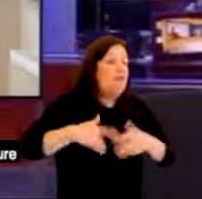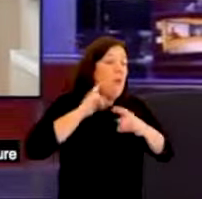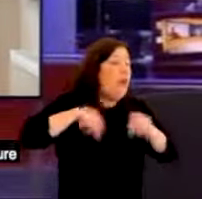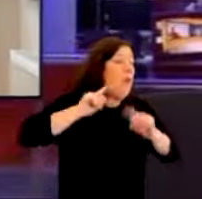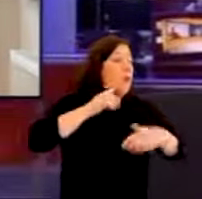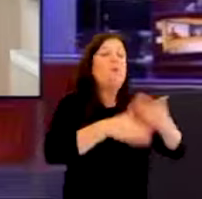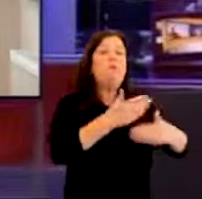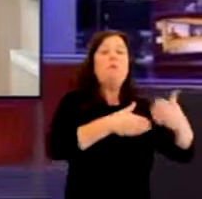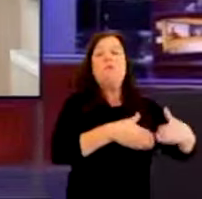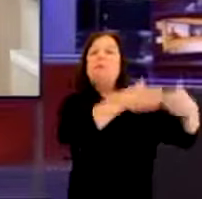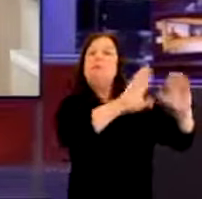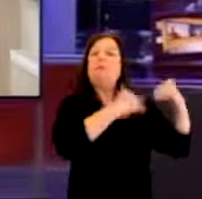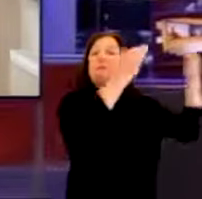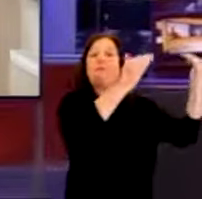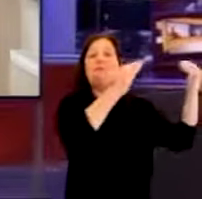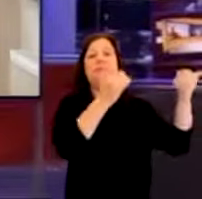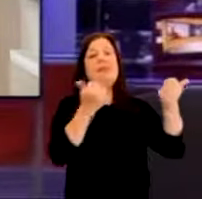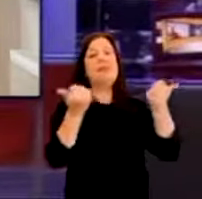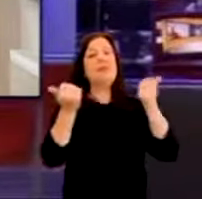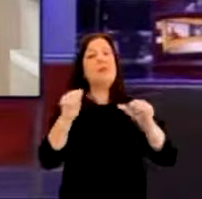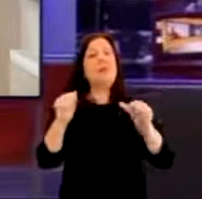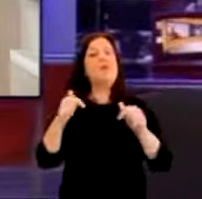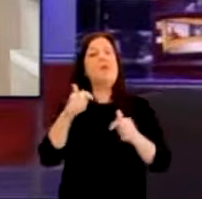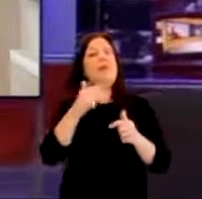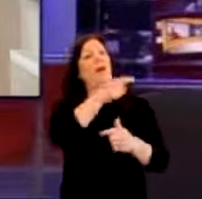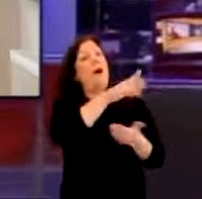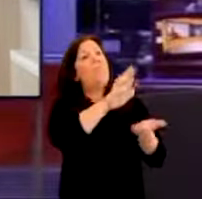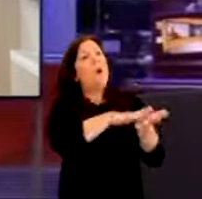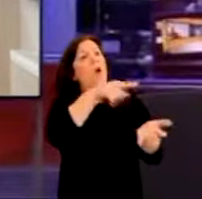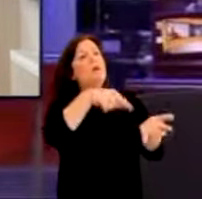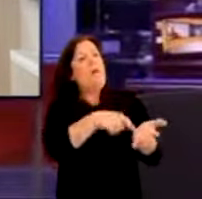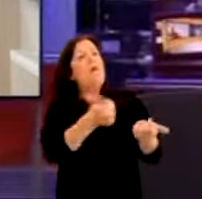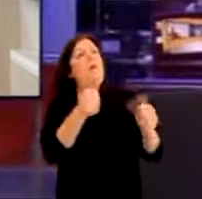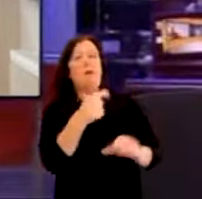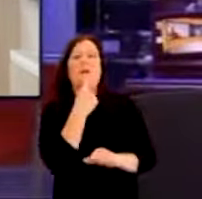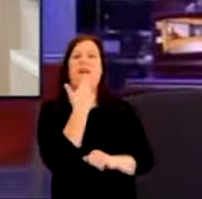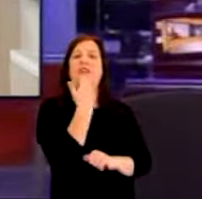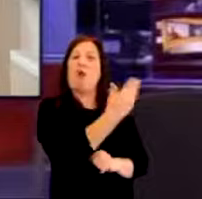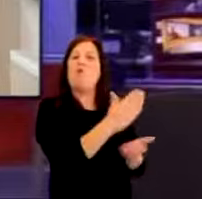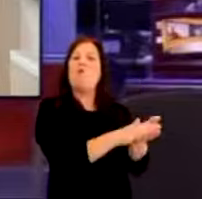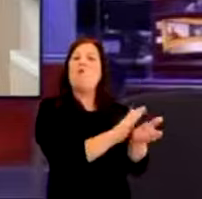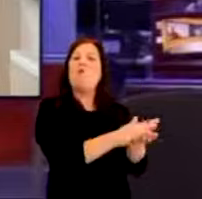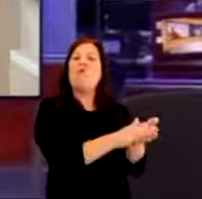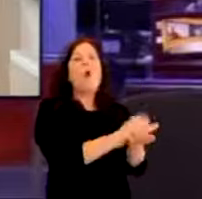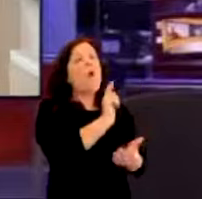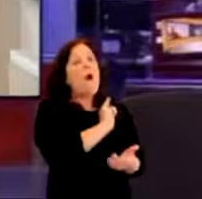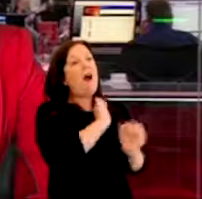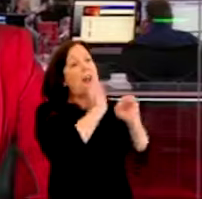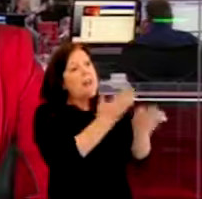in my tenure, I am happy to say, well done, Mungo Tempest. You've finally done the right thing.